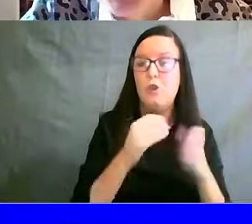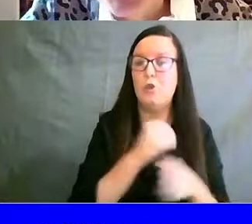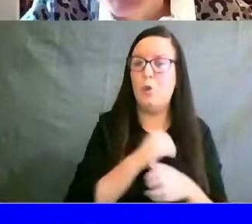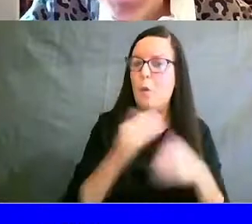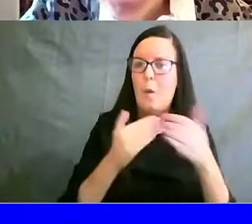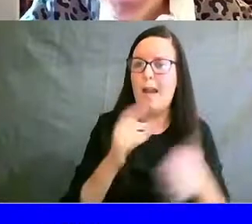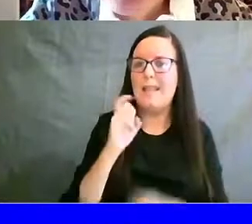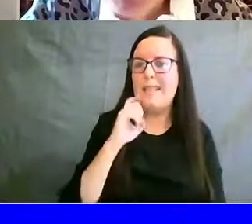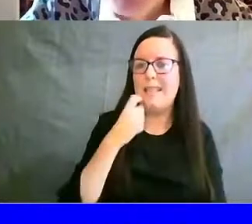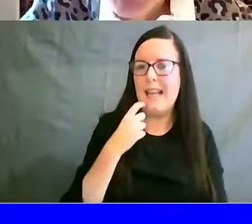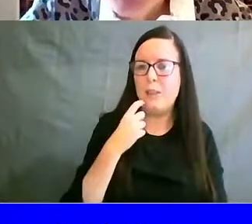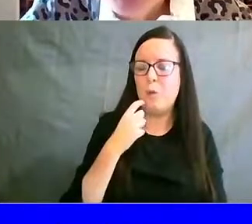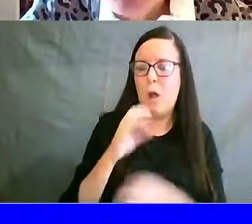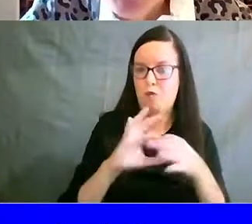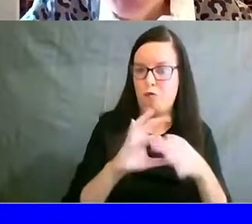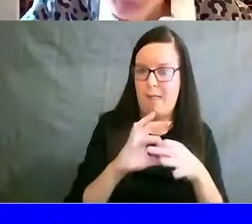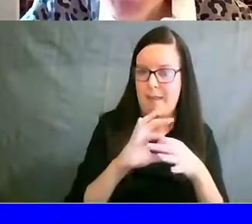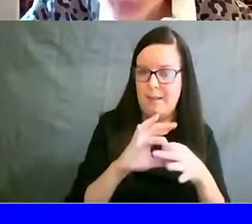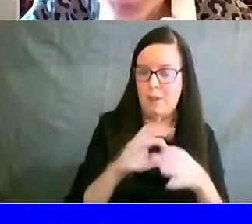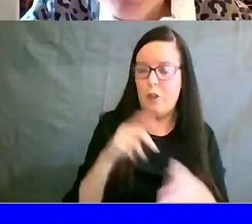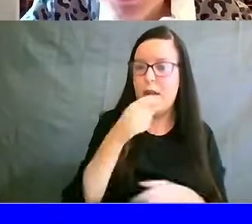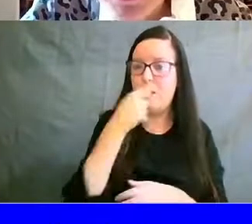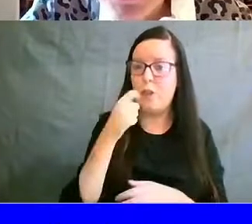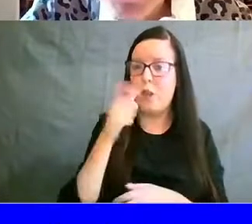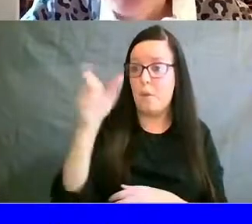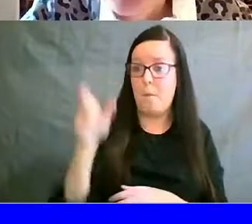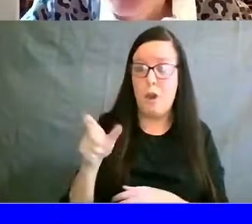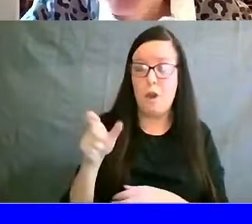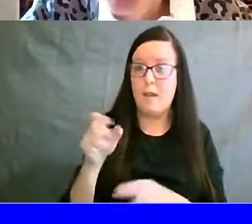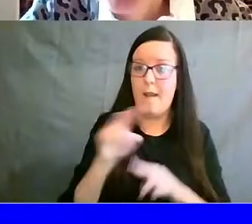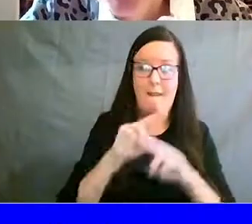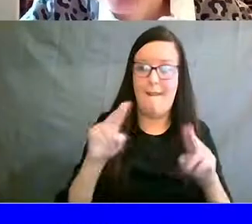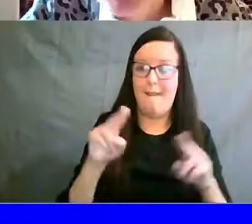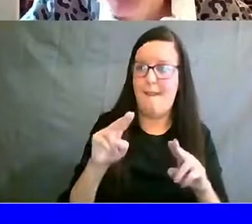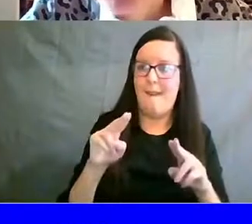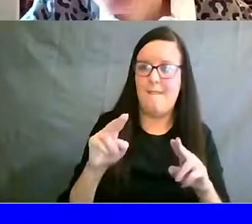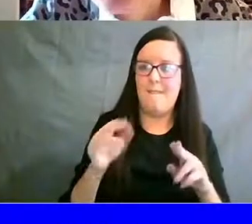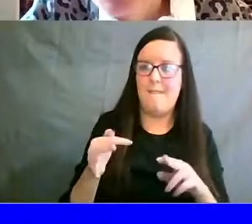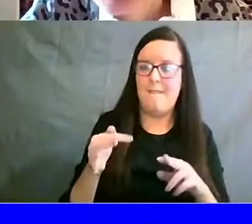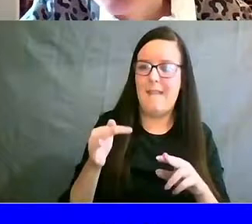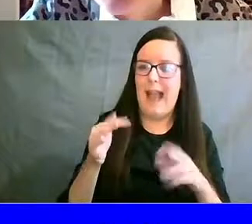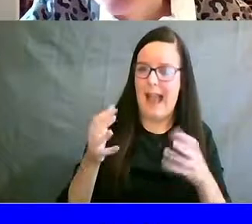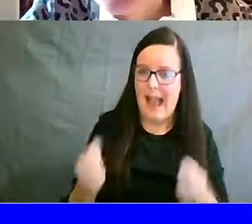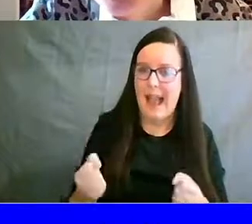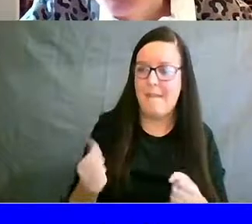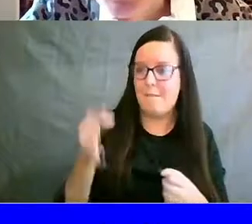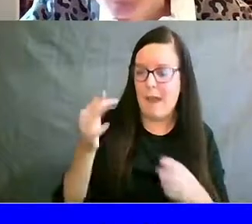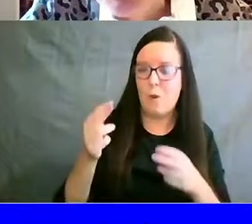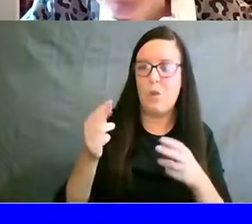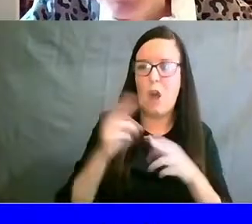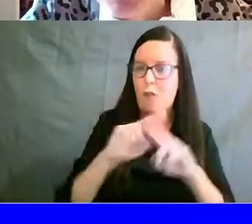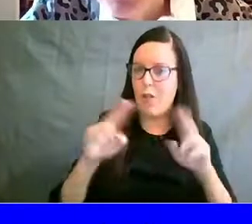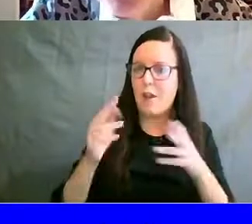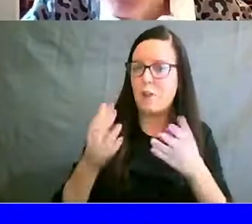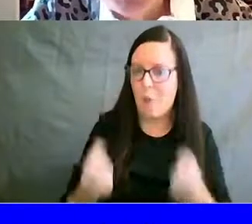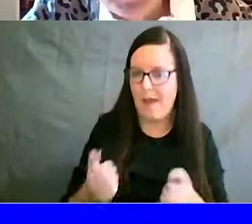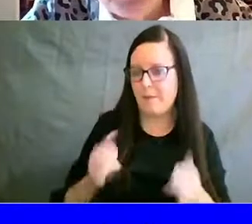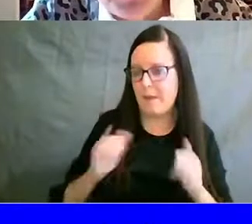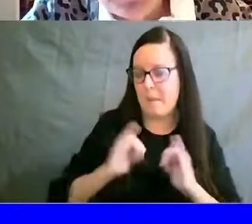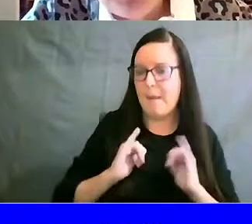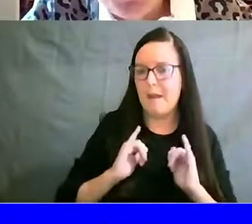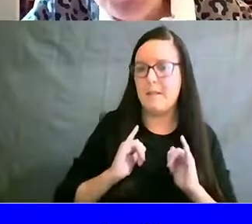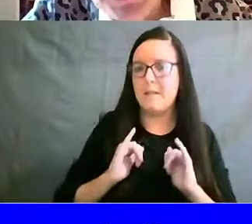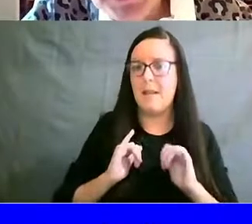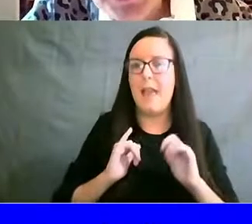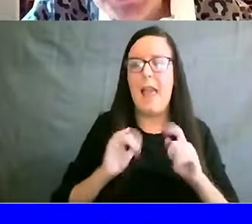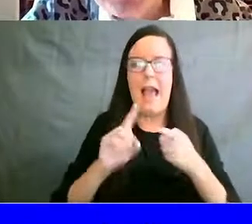sets out that a person is found not to have capacity if due to a mental illness, disability or intellectual disability, they're